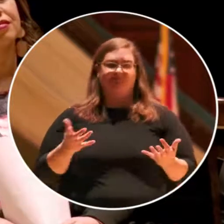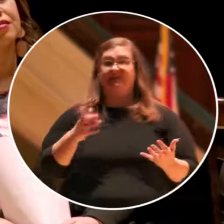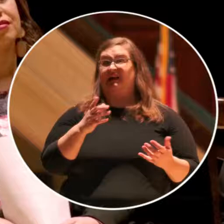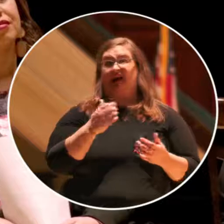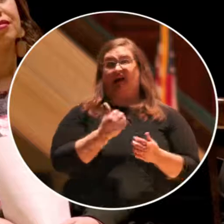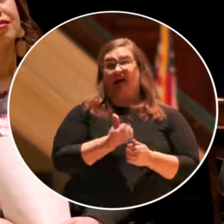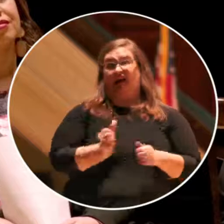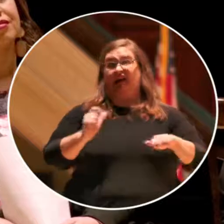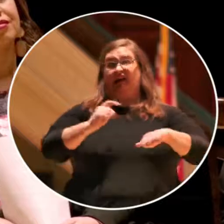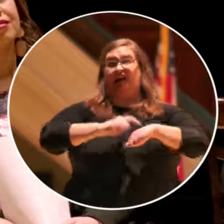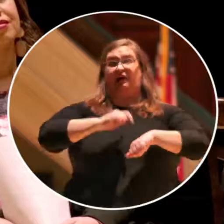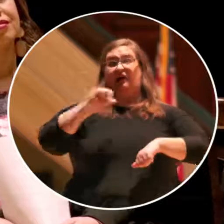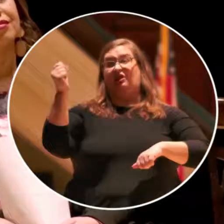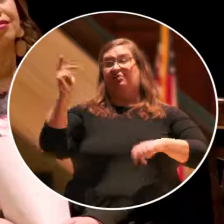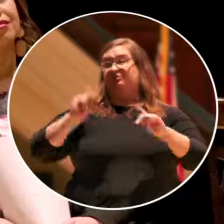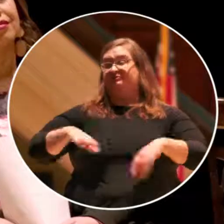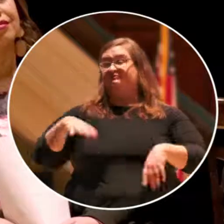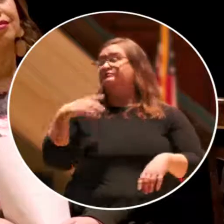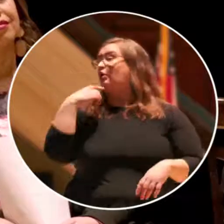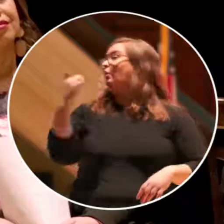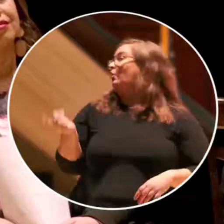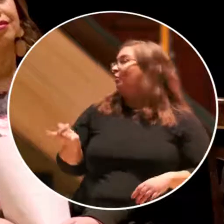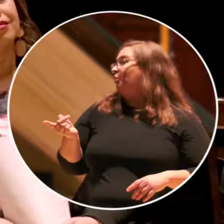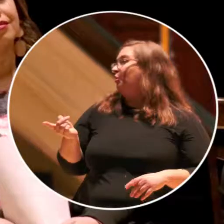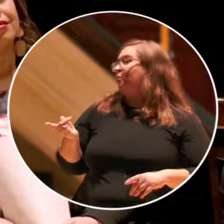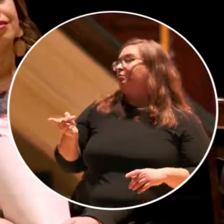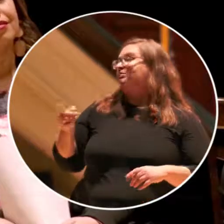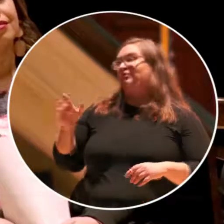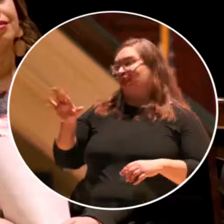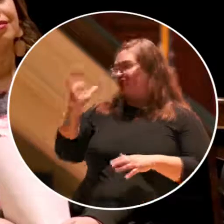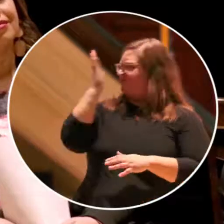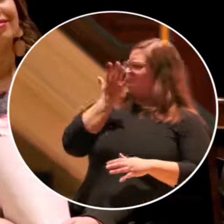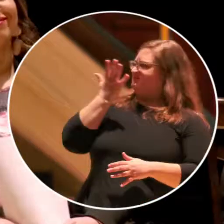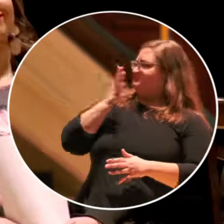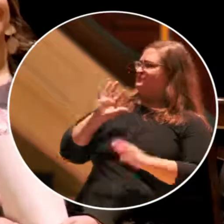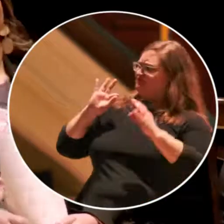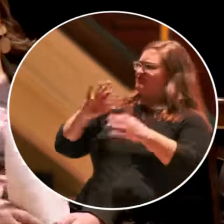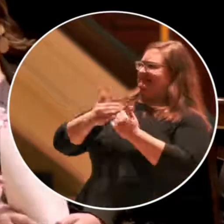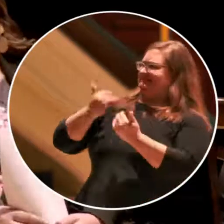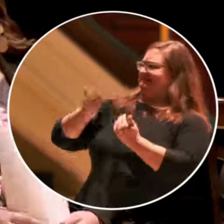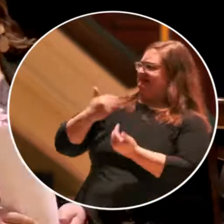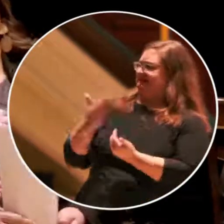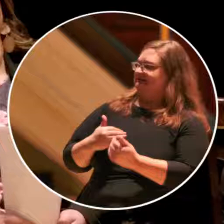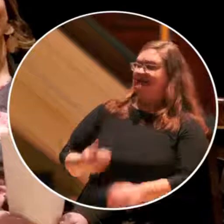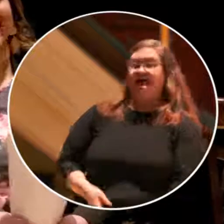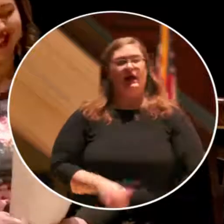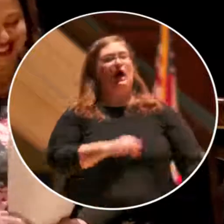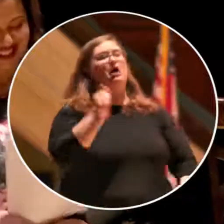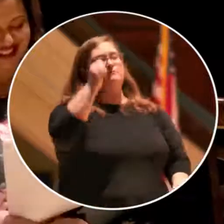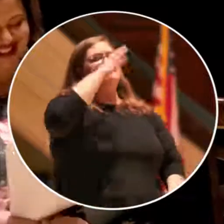so easy," not one mother has ever said, "Oh, this comes naturally."